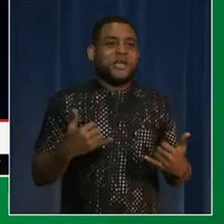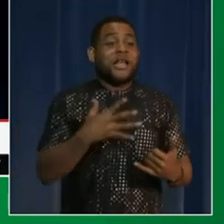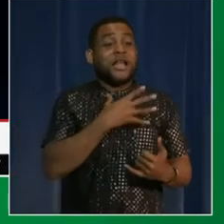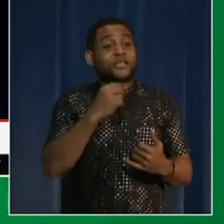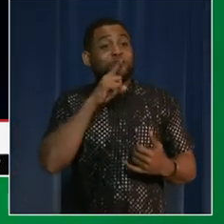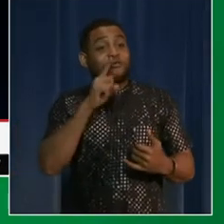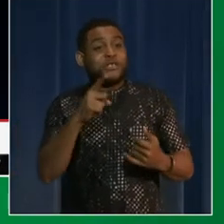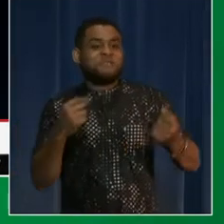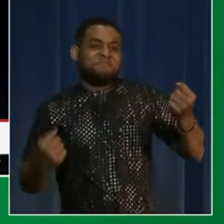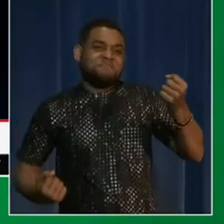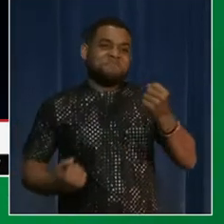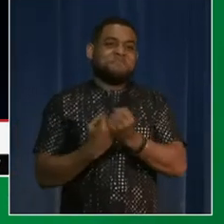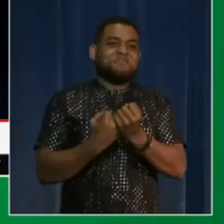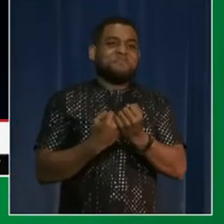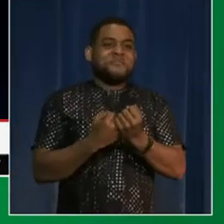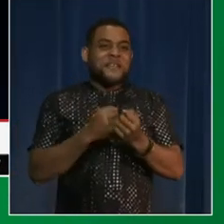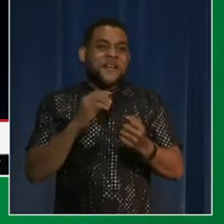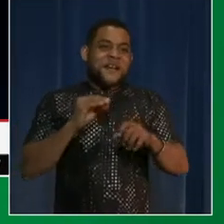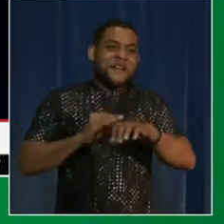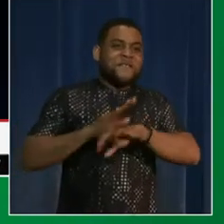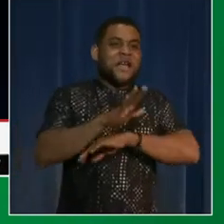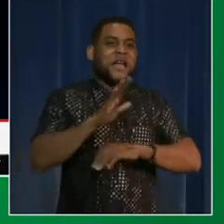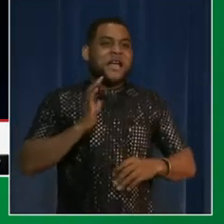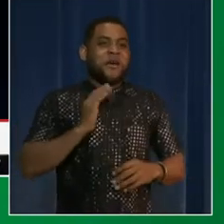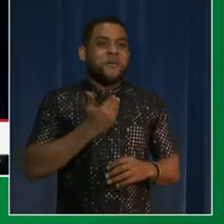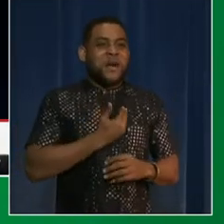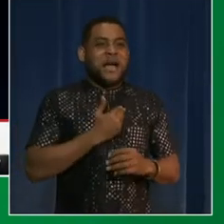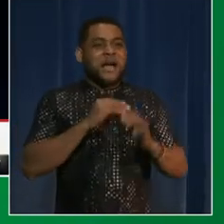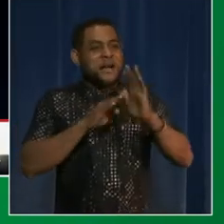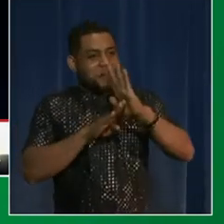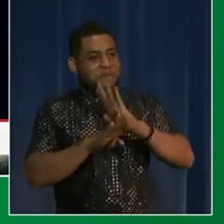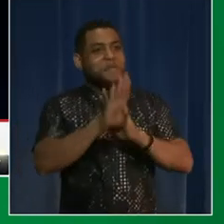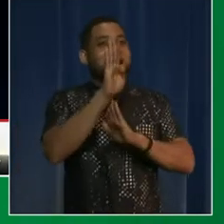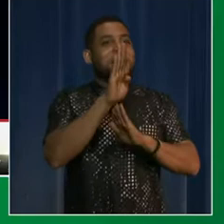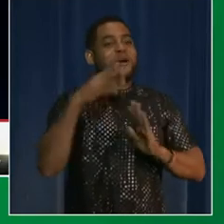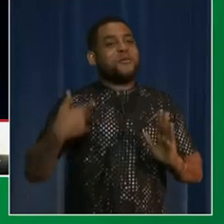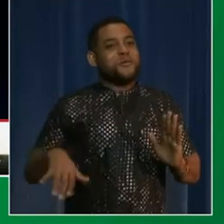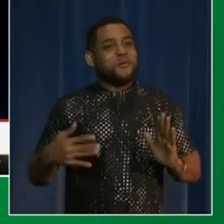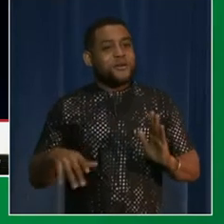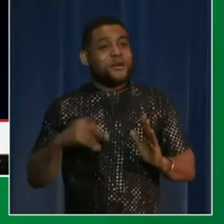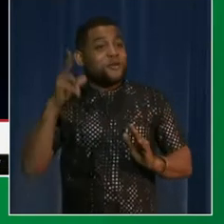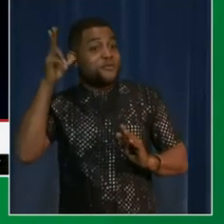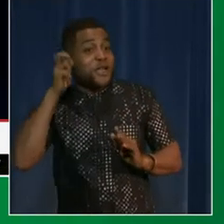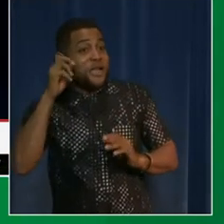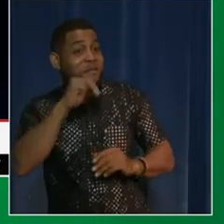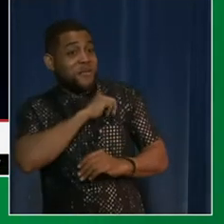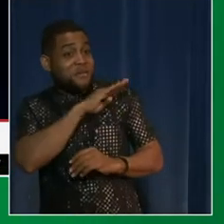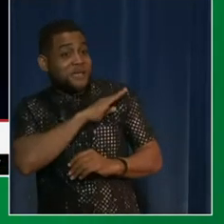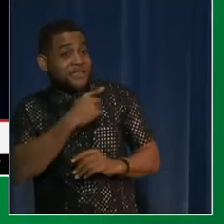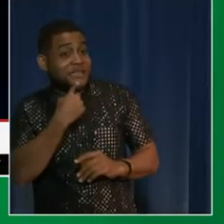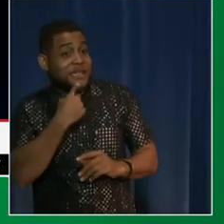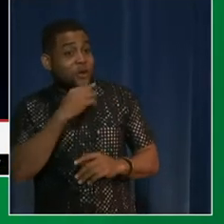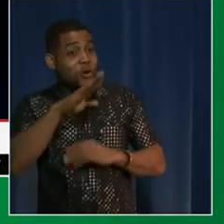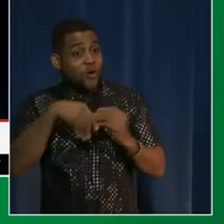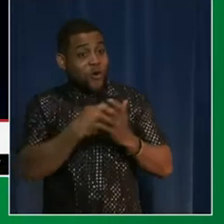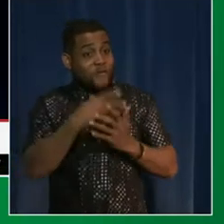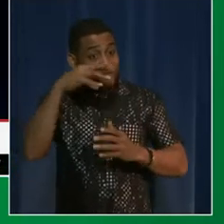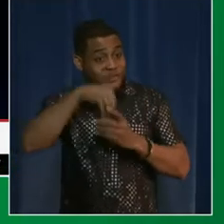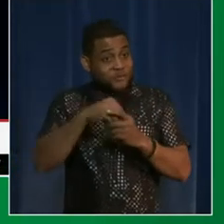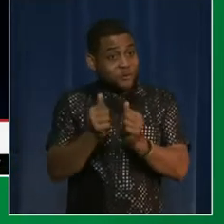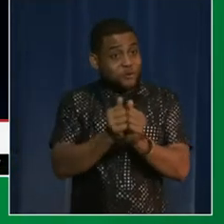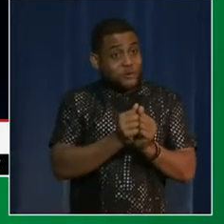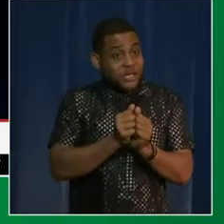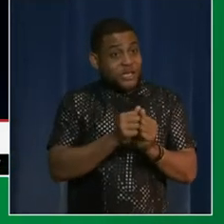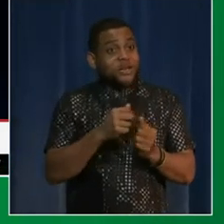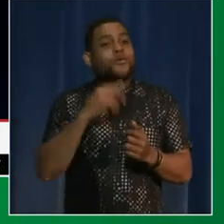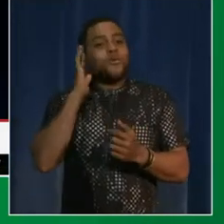comeback. So over the past few years, you've heard the mayor say that we're all in this together, and that we'll get through it together. And so when we think about